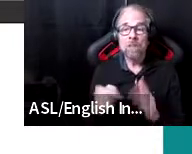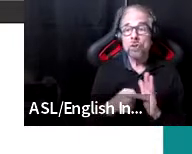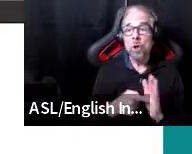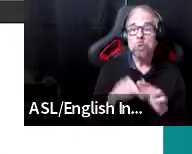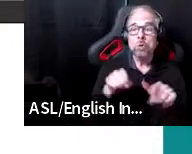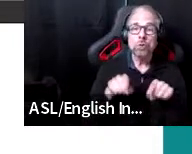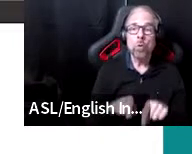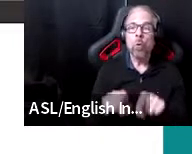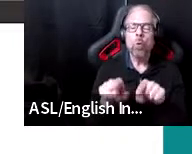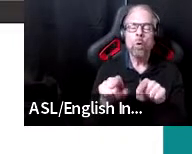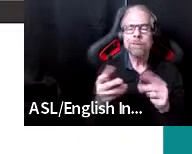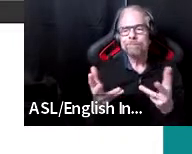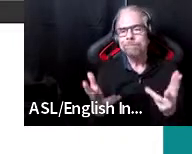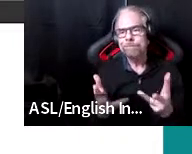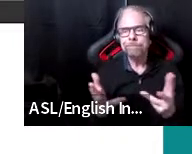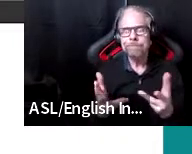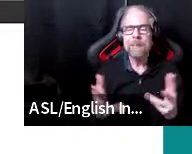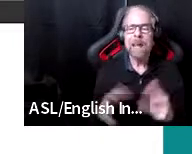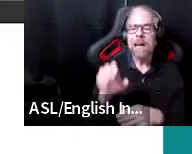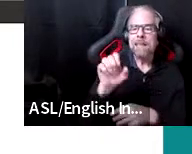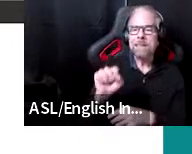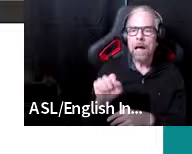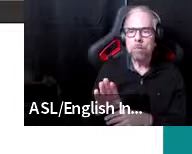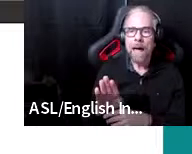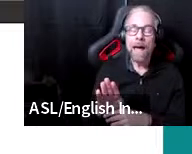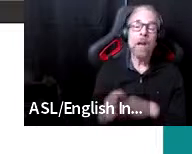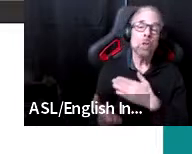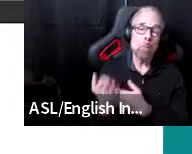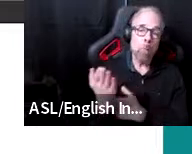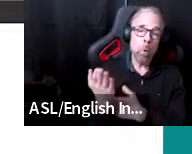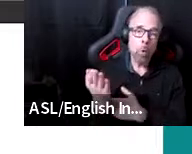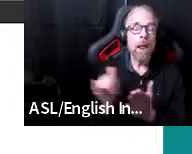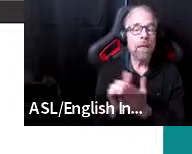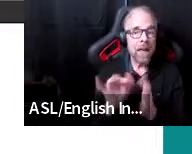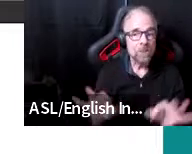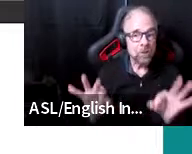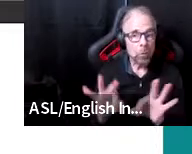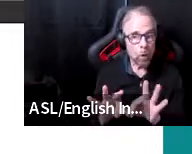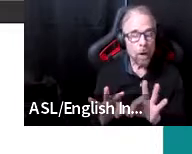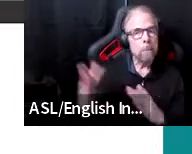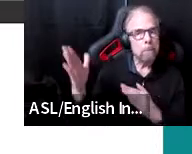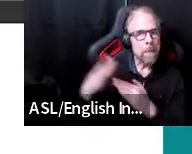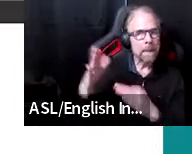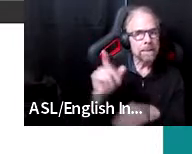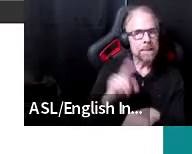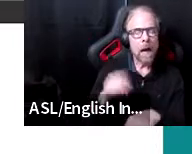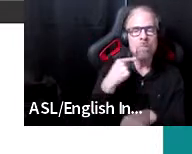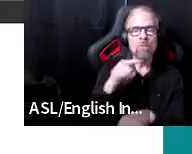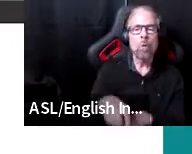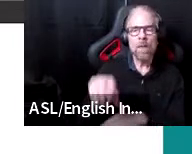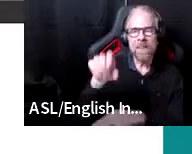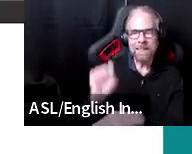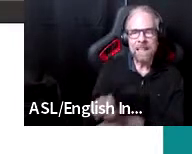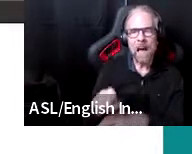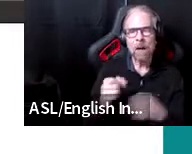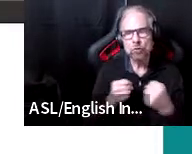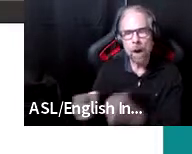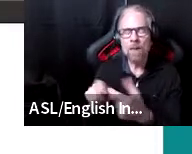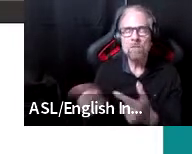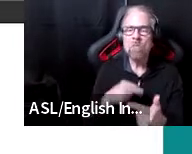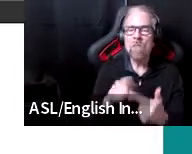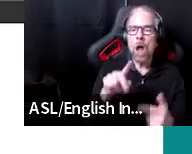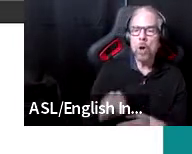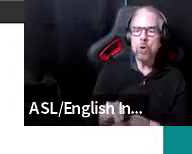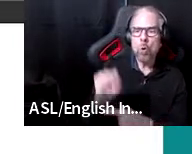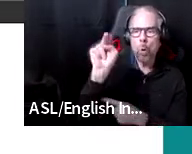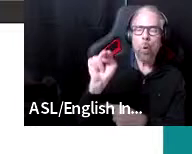the kind of southbound AM, which is the critical peak period for the southbound travelers, and the northbound PM, which